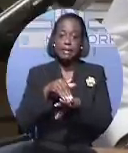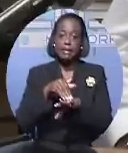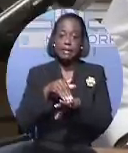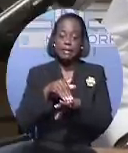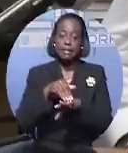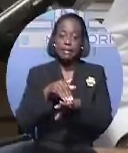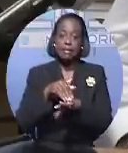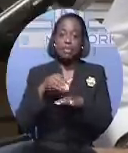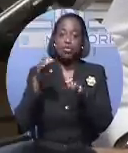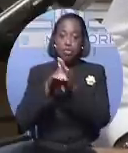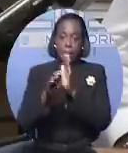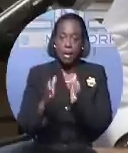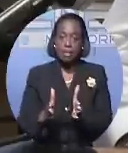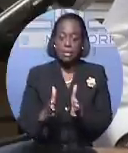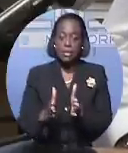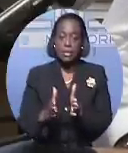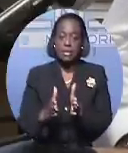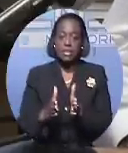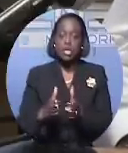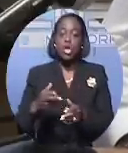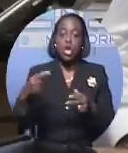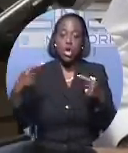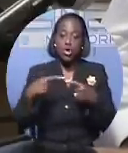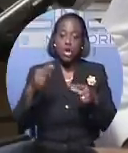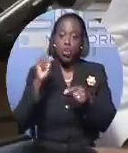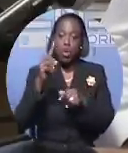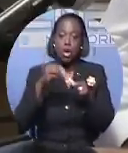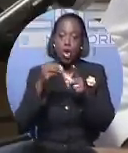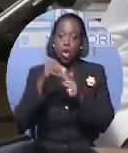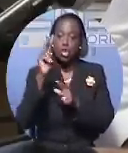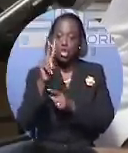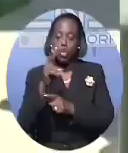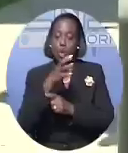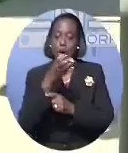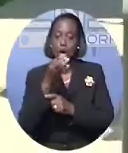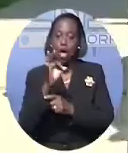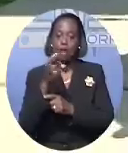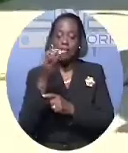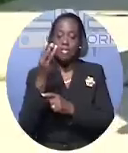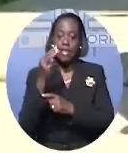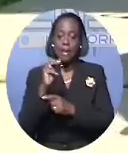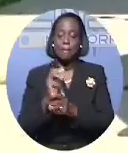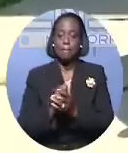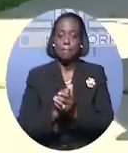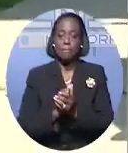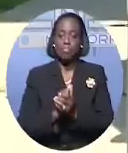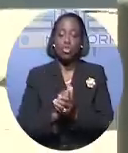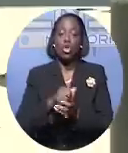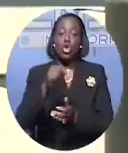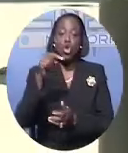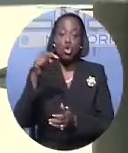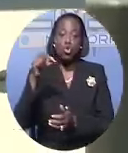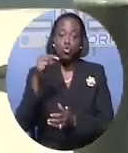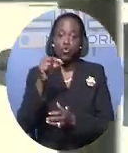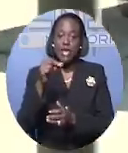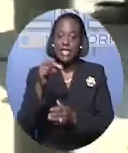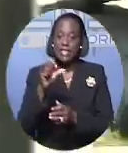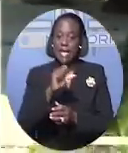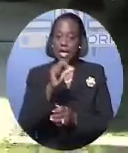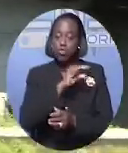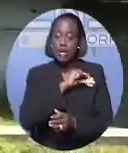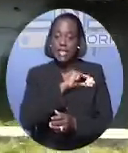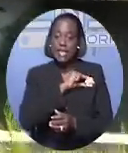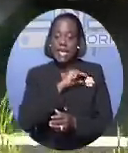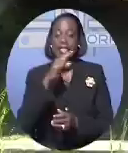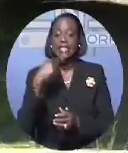wounding one or two of them. Greenslade maintains his team of security officers are well trained and prepared to